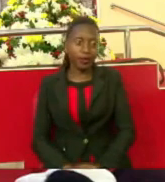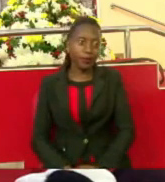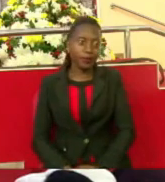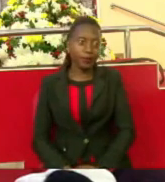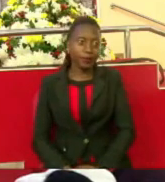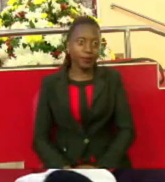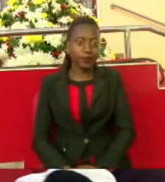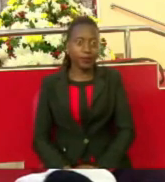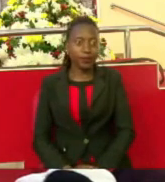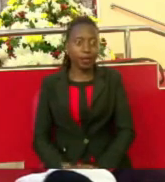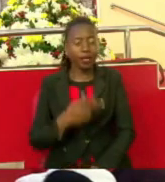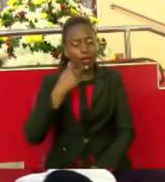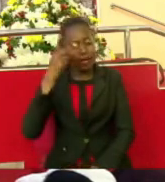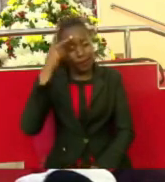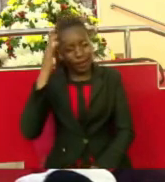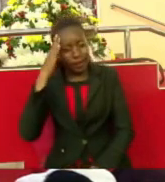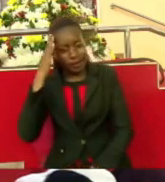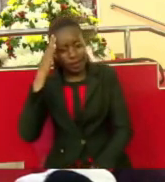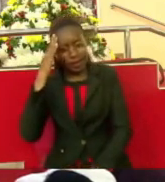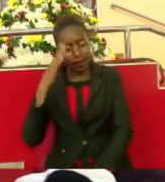That parents realize